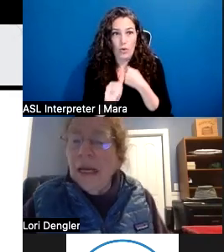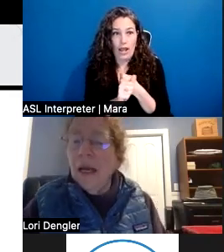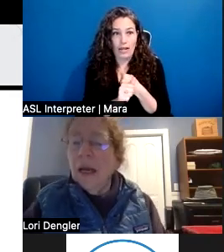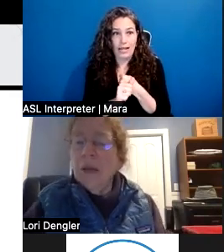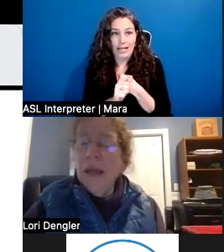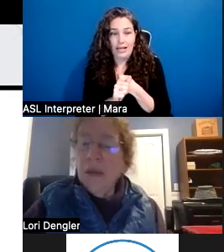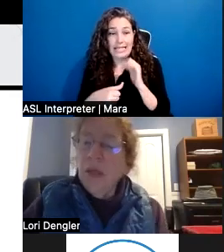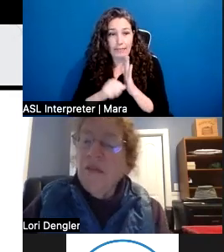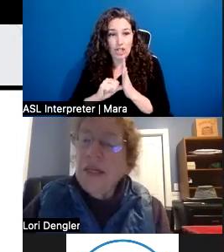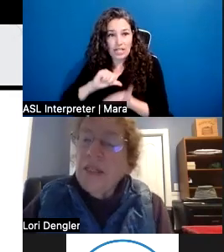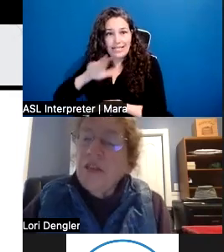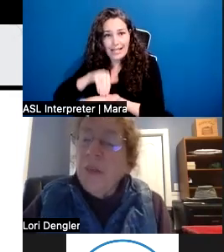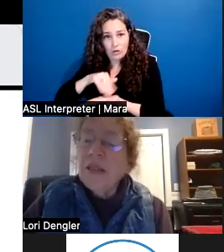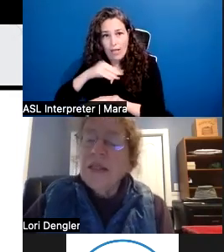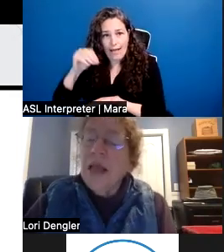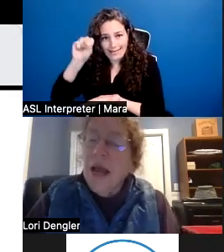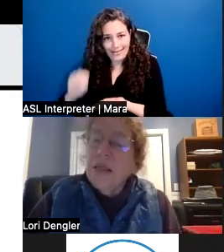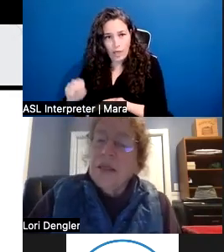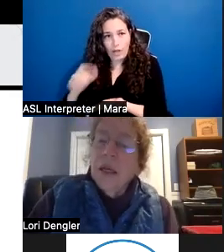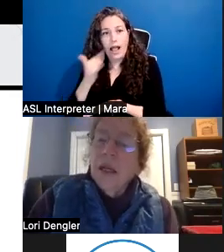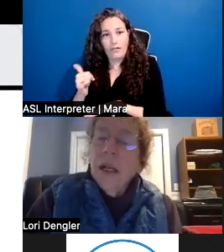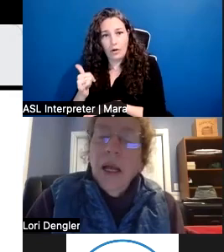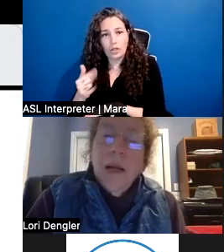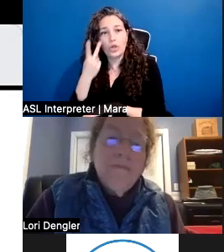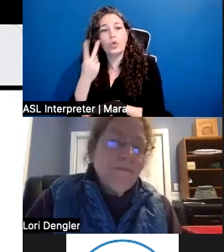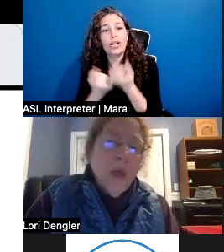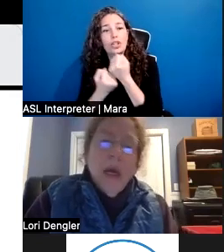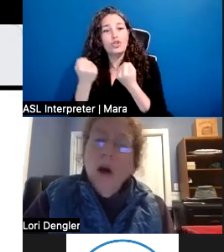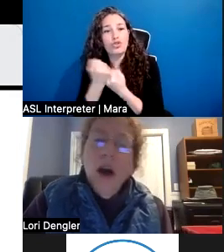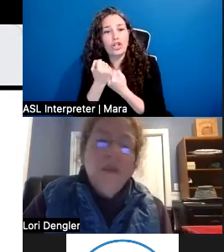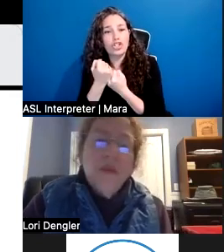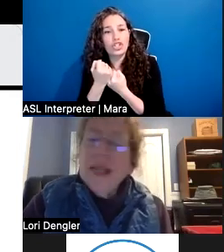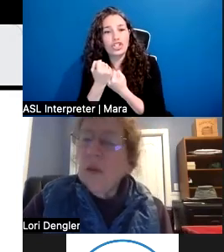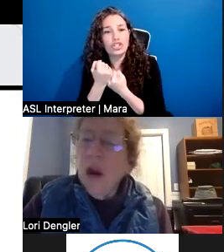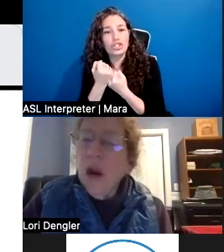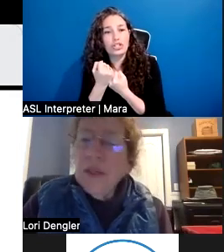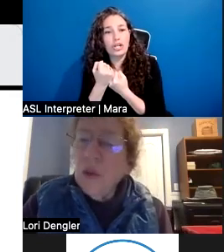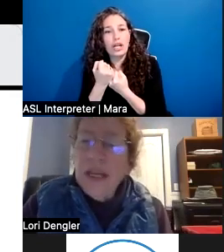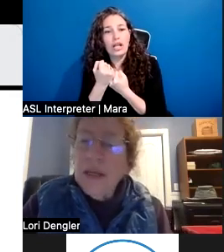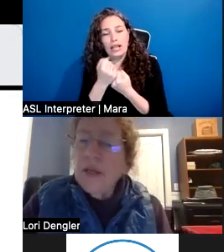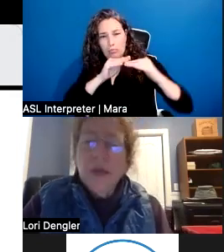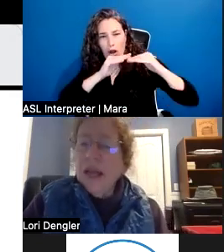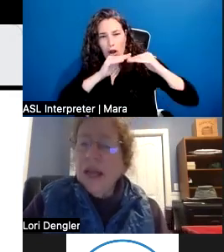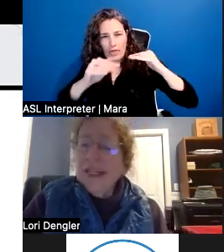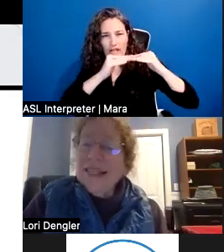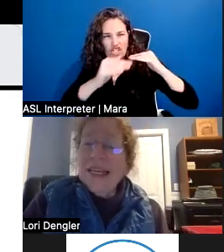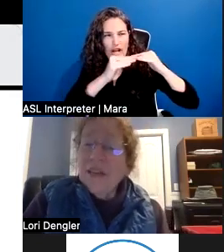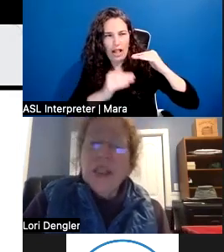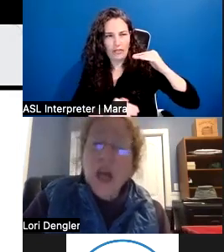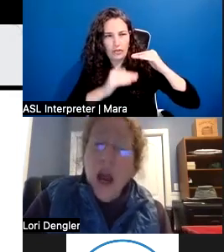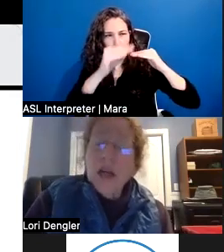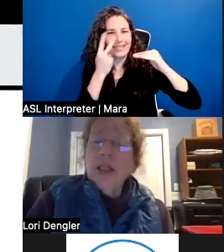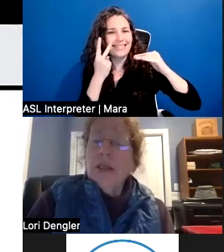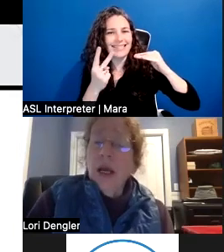certainly ample evidence of past slides. Off of Santa Barbara and Goleta, you can actually see